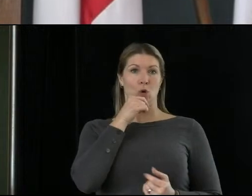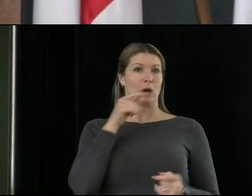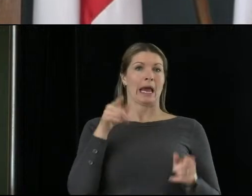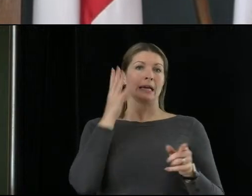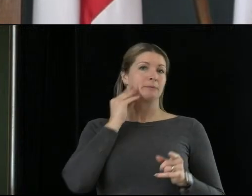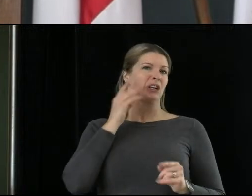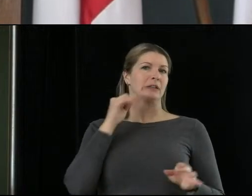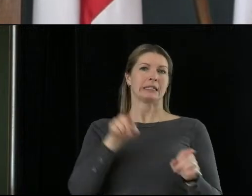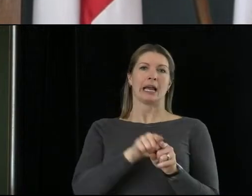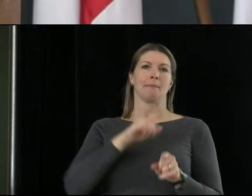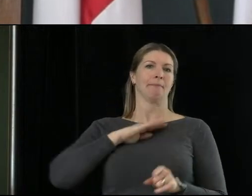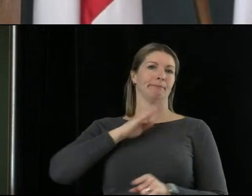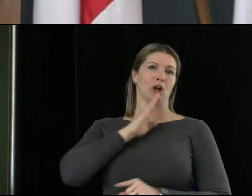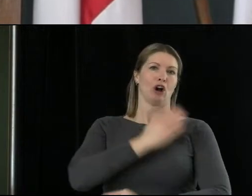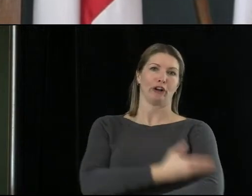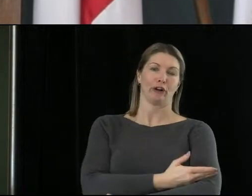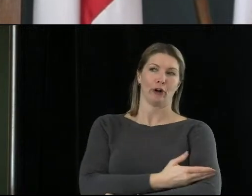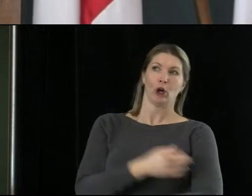going to do?